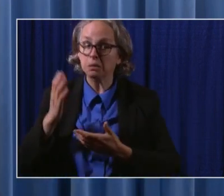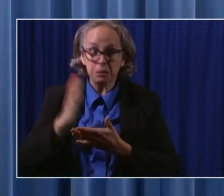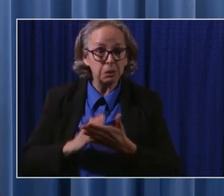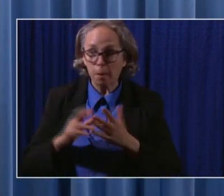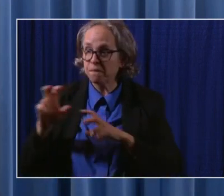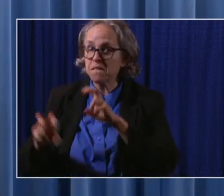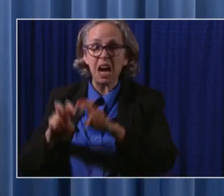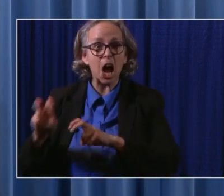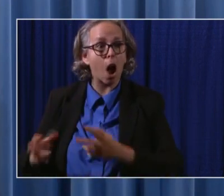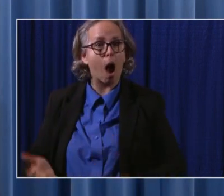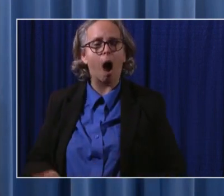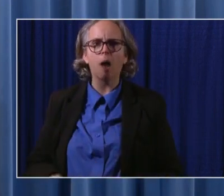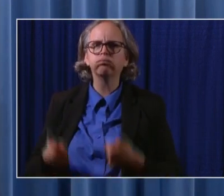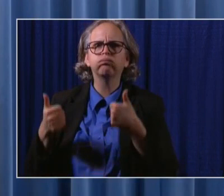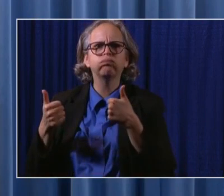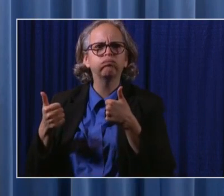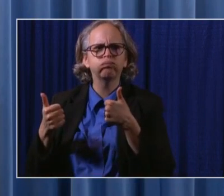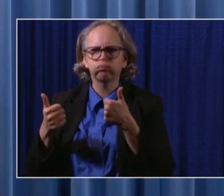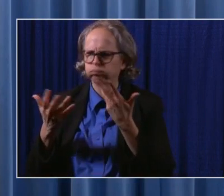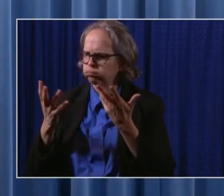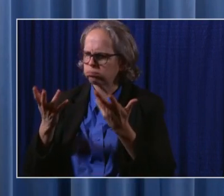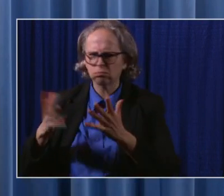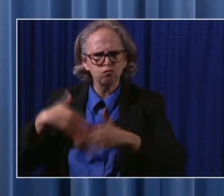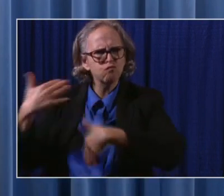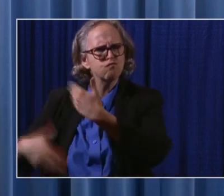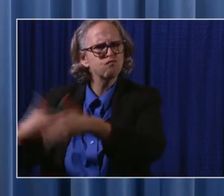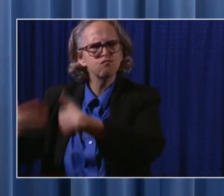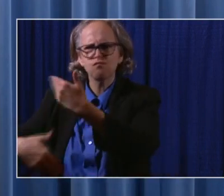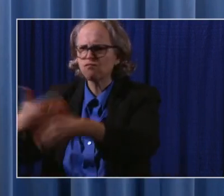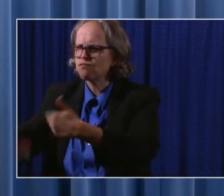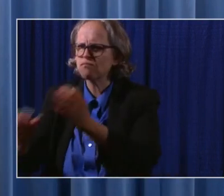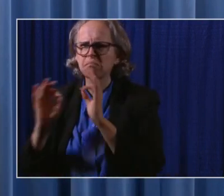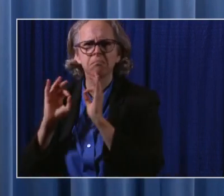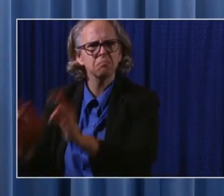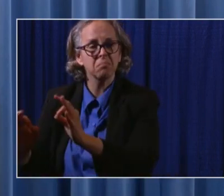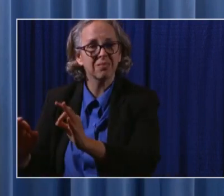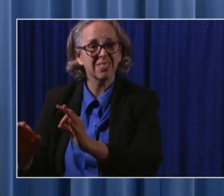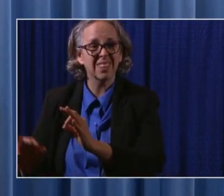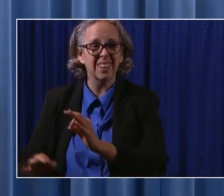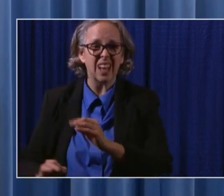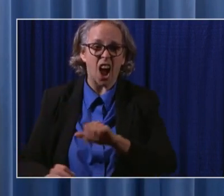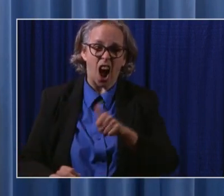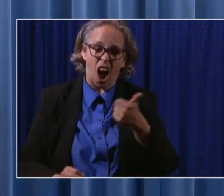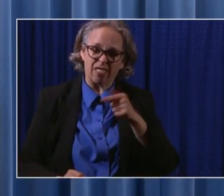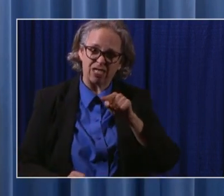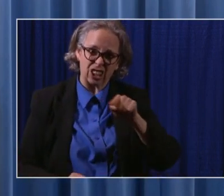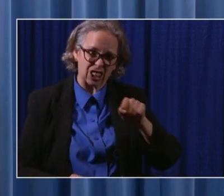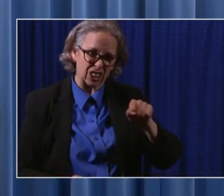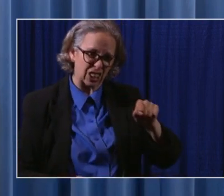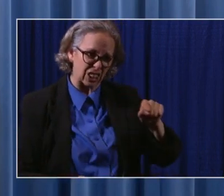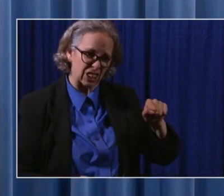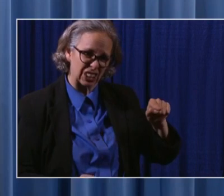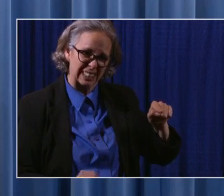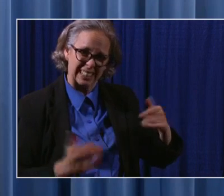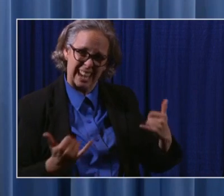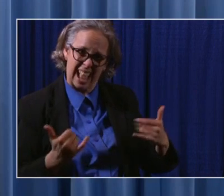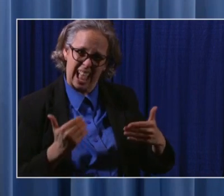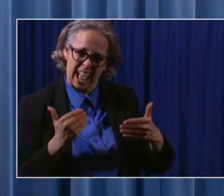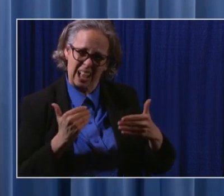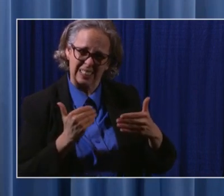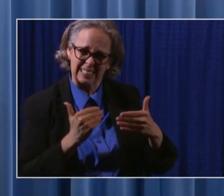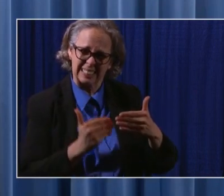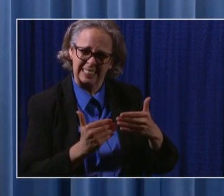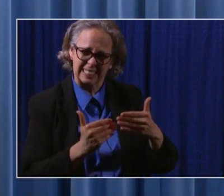hard. But at this point, as we start to head into really the busiest part of the year,